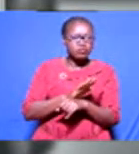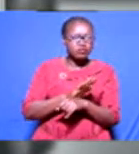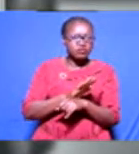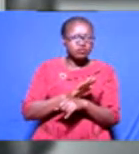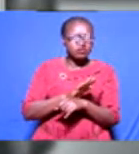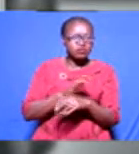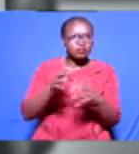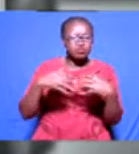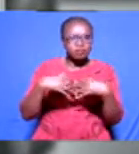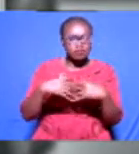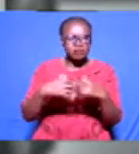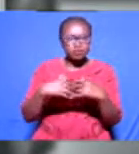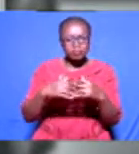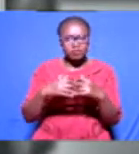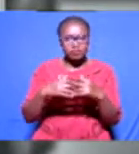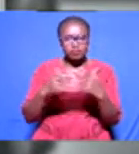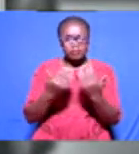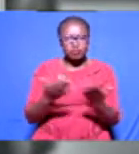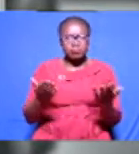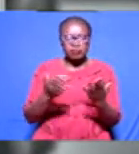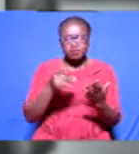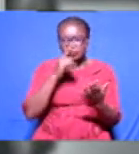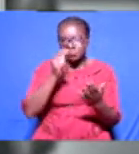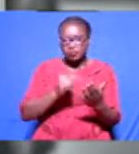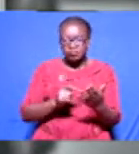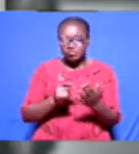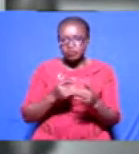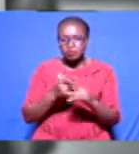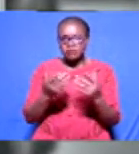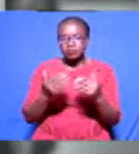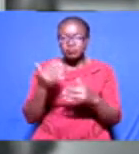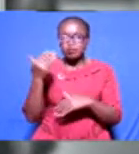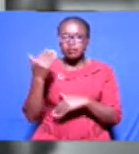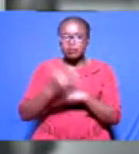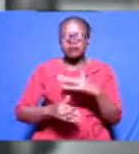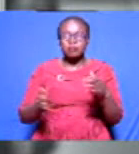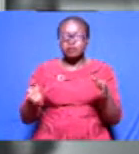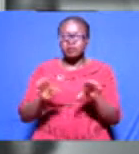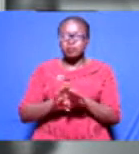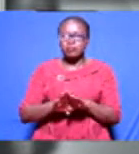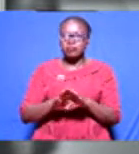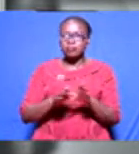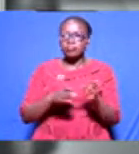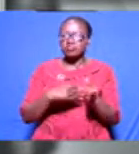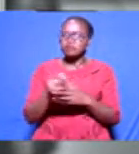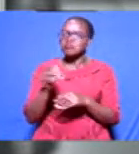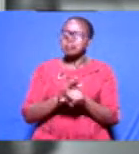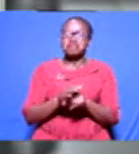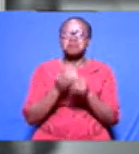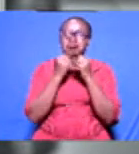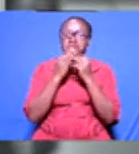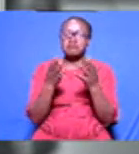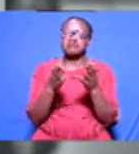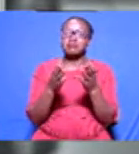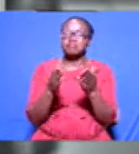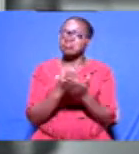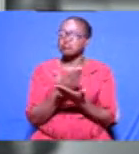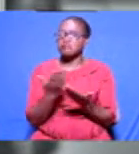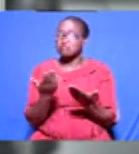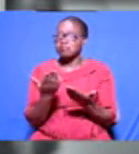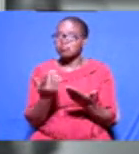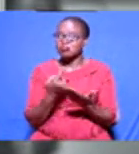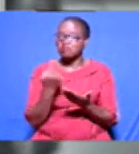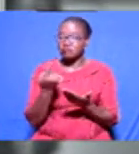Tanzania. As it is now, with the border closed, we are not selling very much. We're still selling some. But